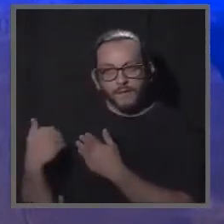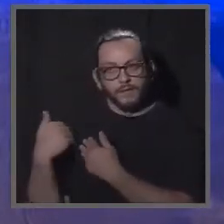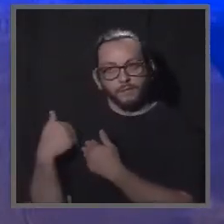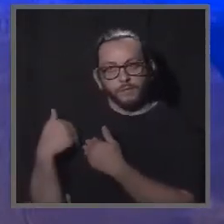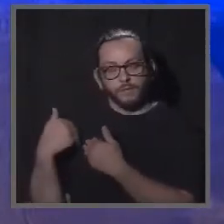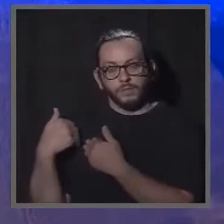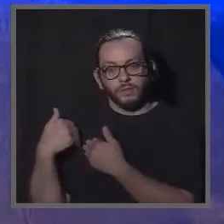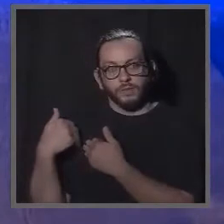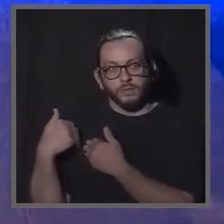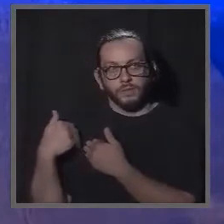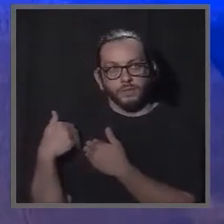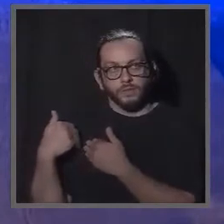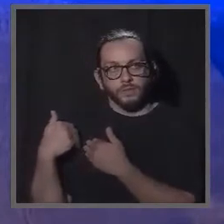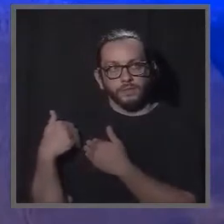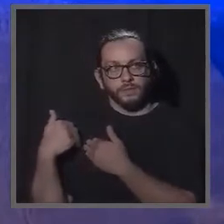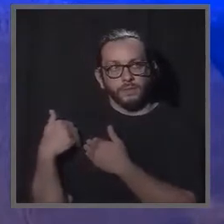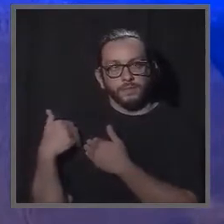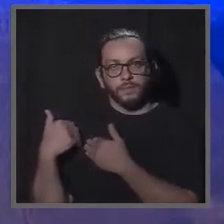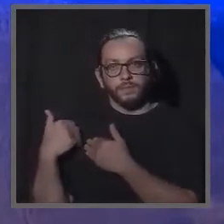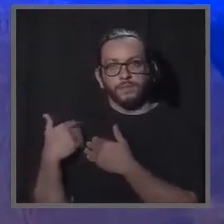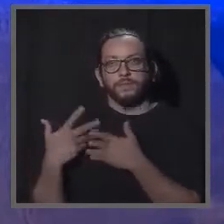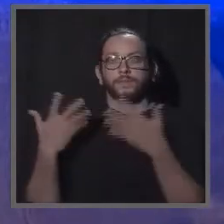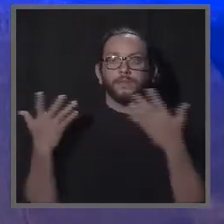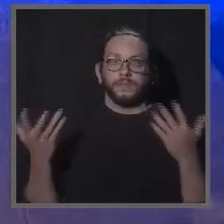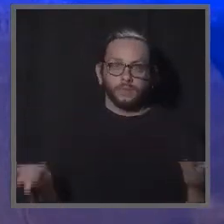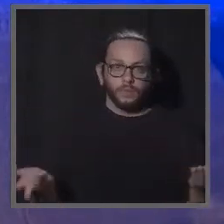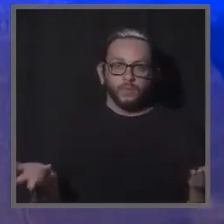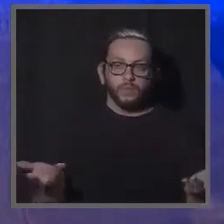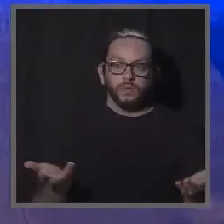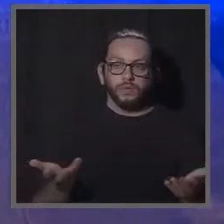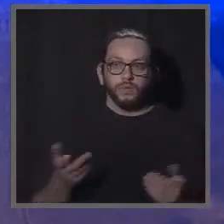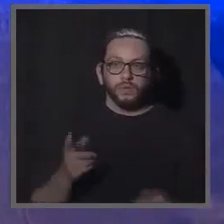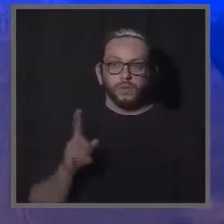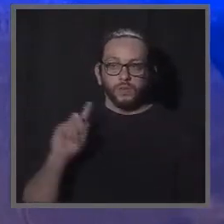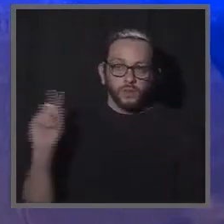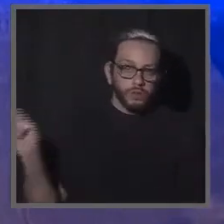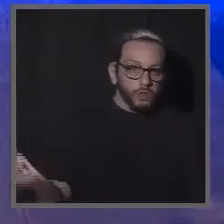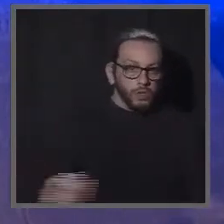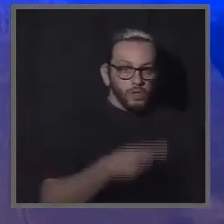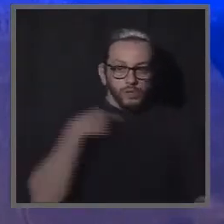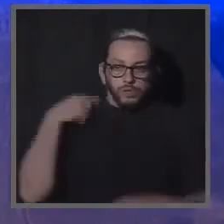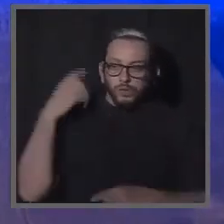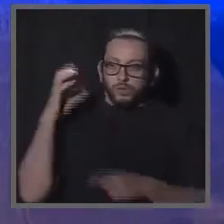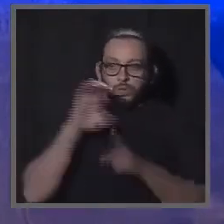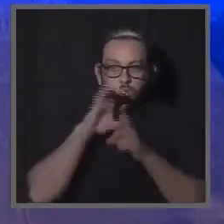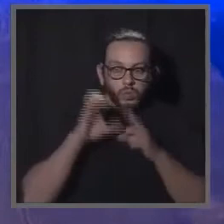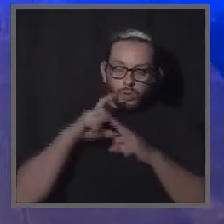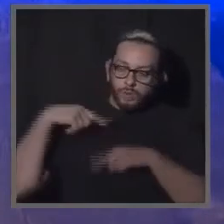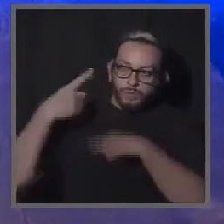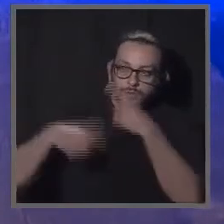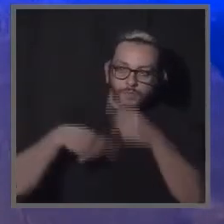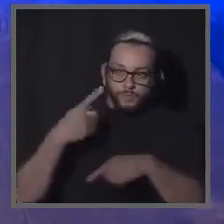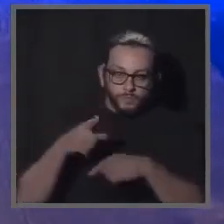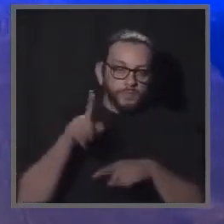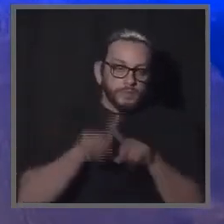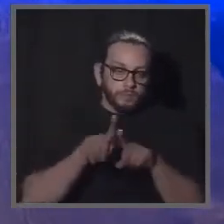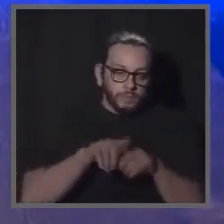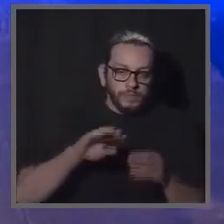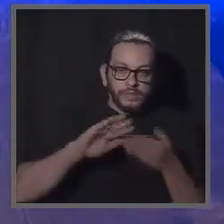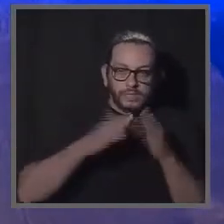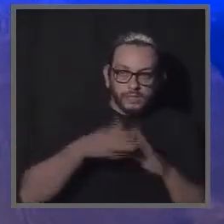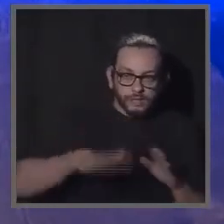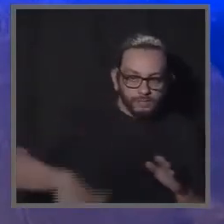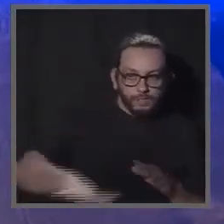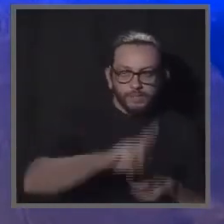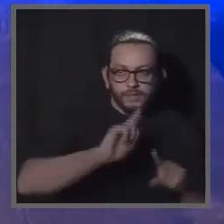addressing our common cultural heritage and cultural landscape. I need as well to say that